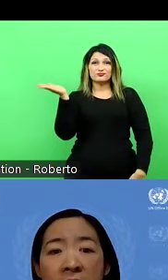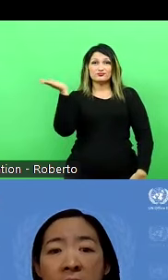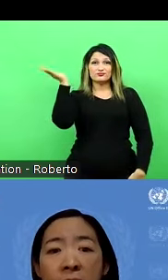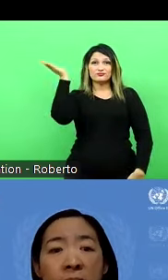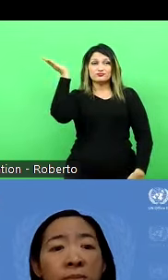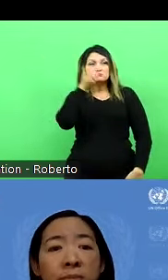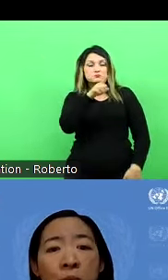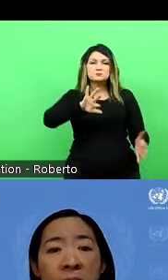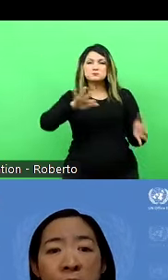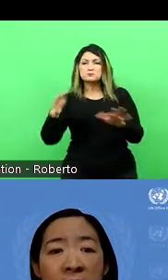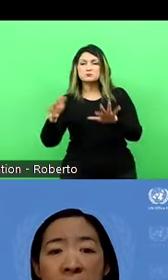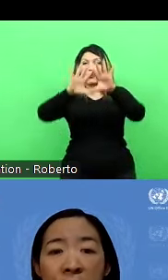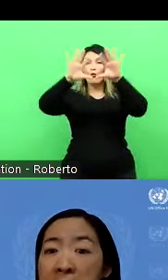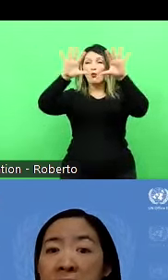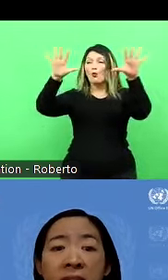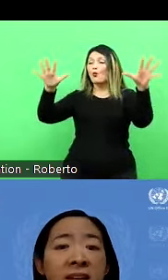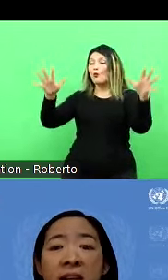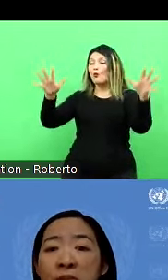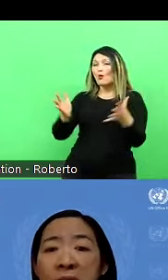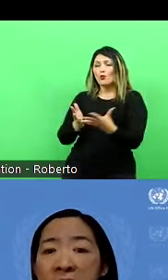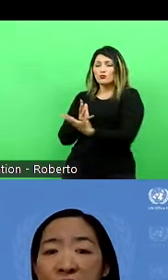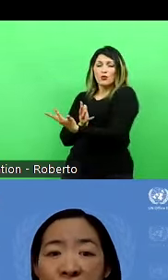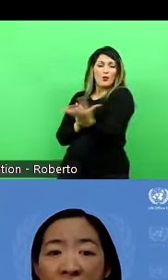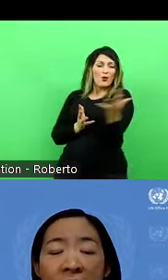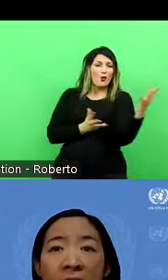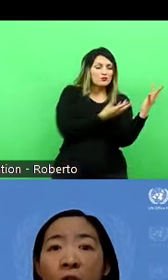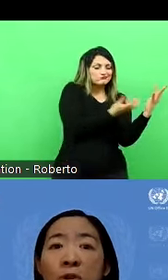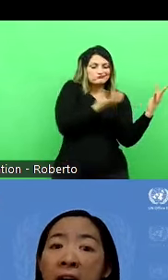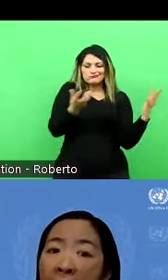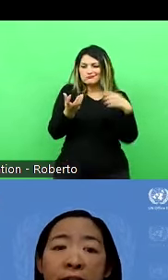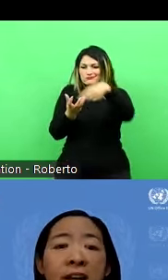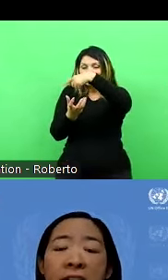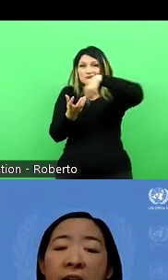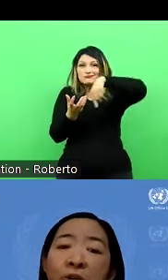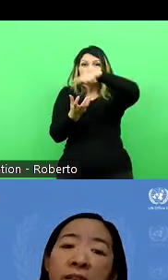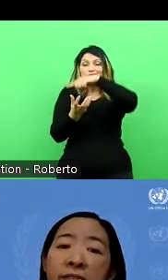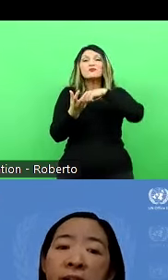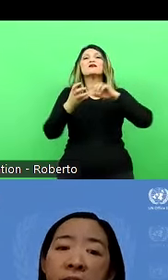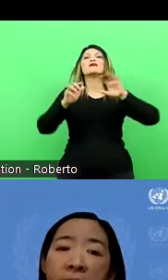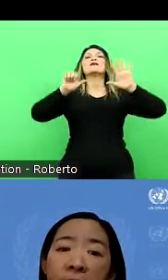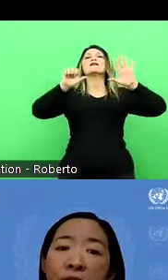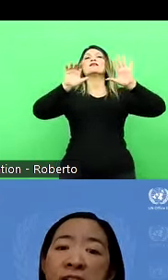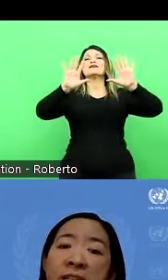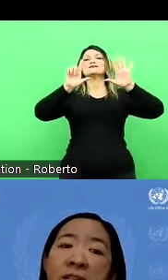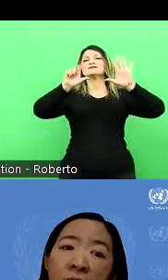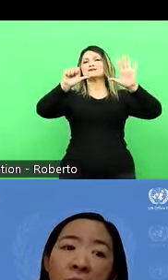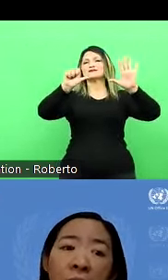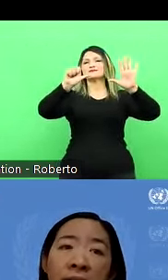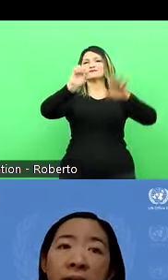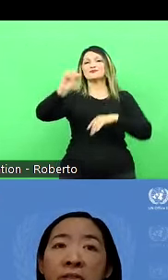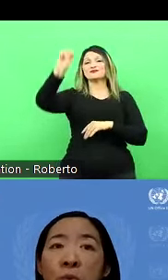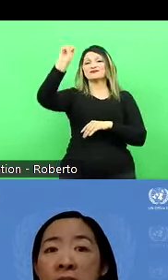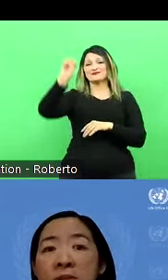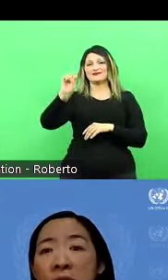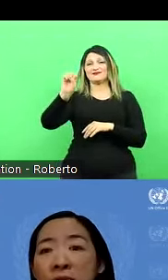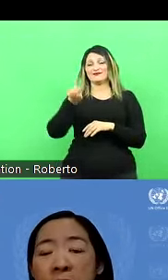difficulties. 20% being women, 10% being children, and almost half are also living above 60 years old and